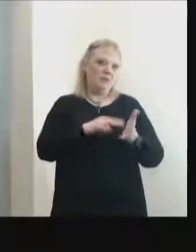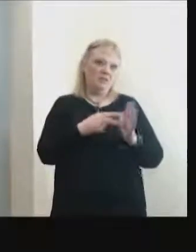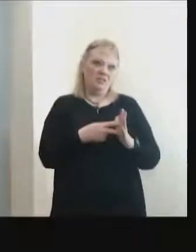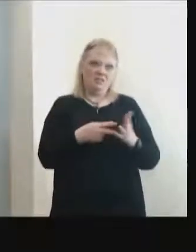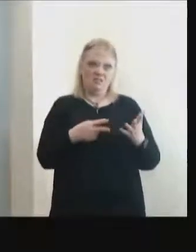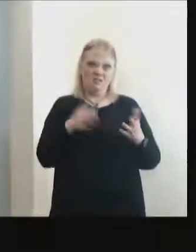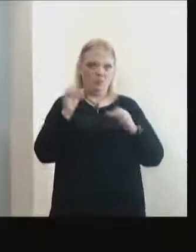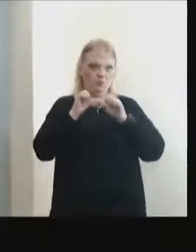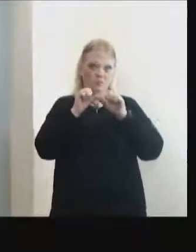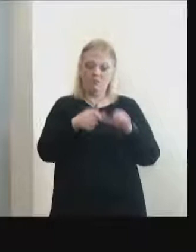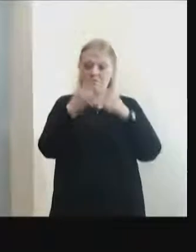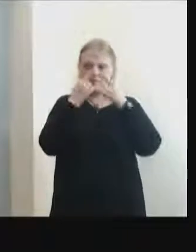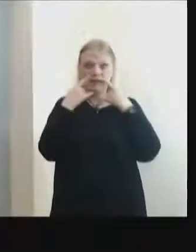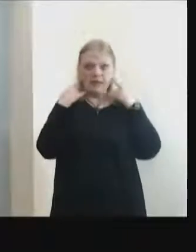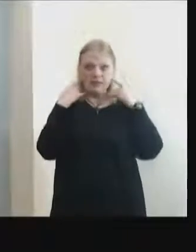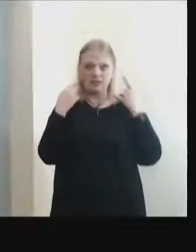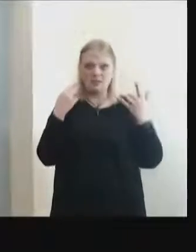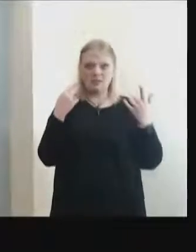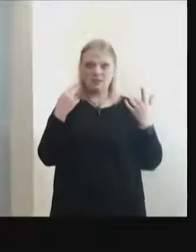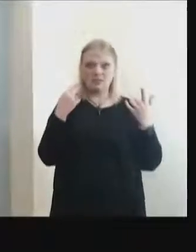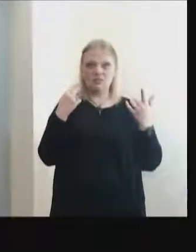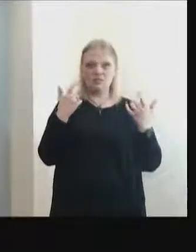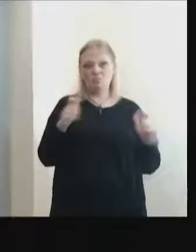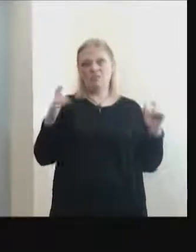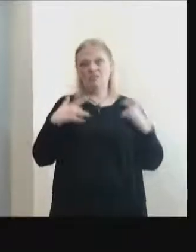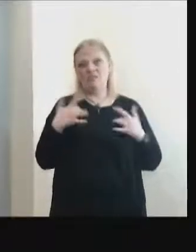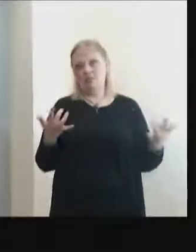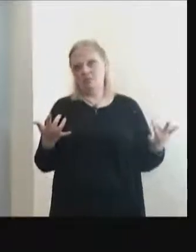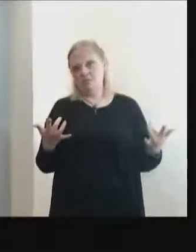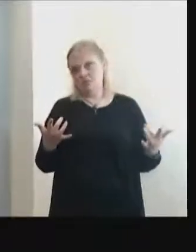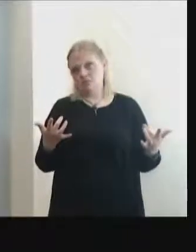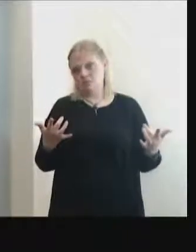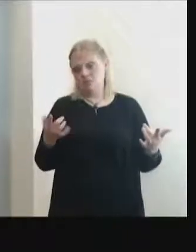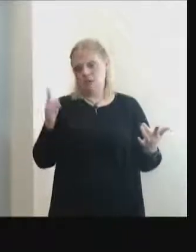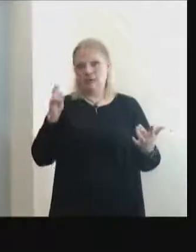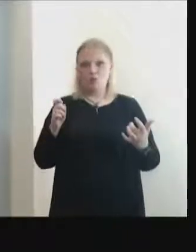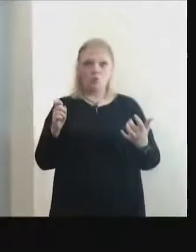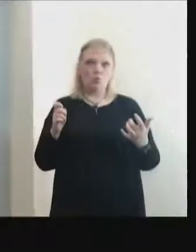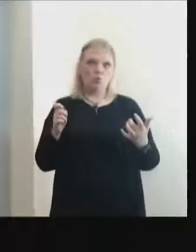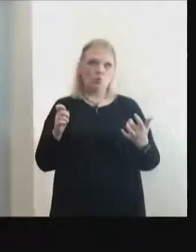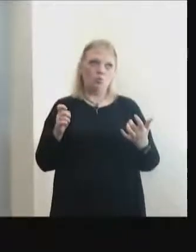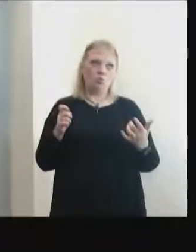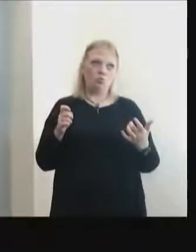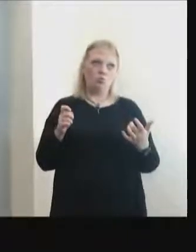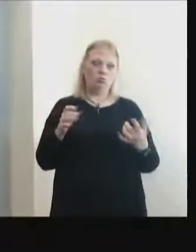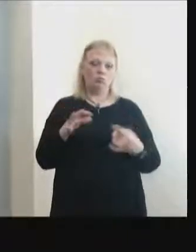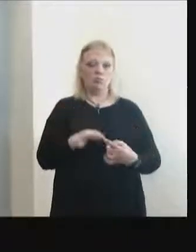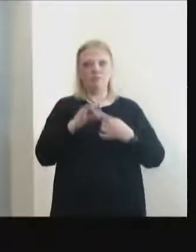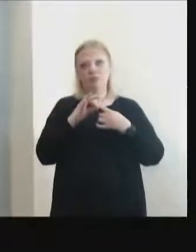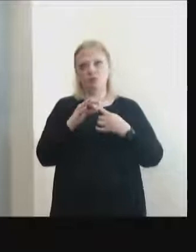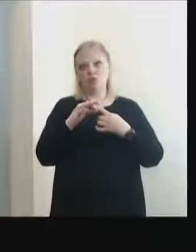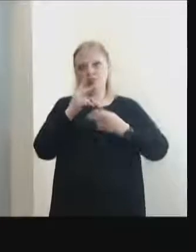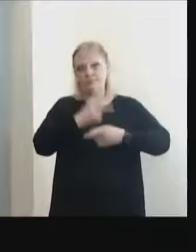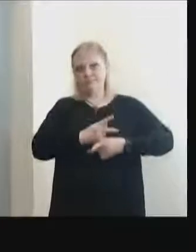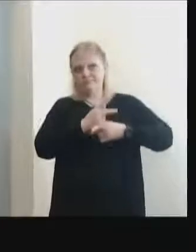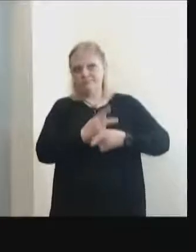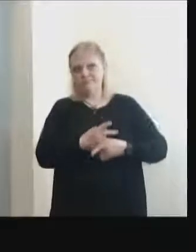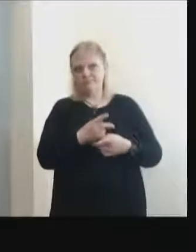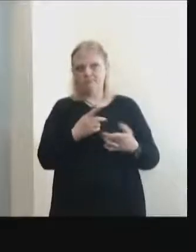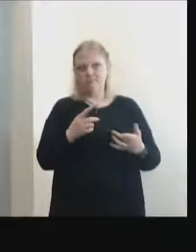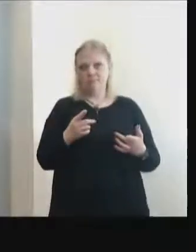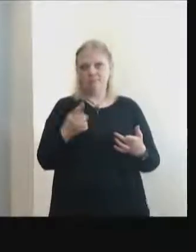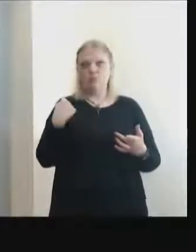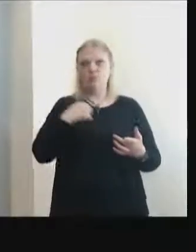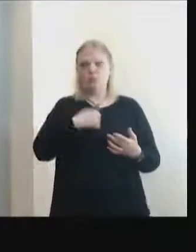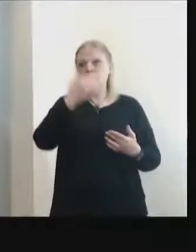have to continue masking when we go to large events. We may have to take special precautions. However, we know